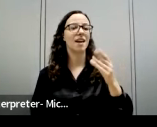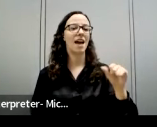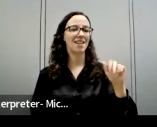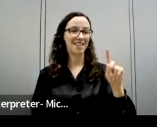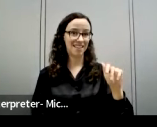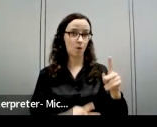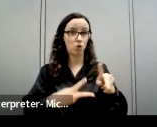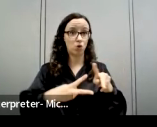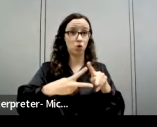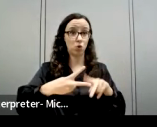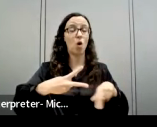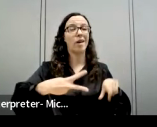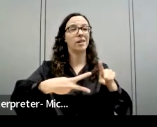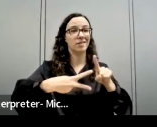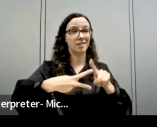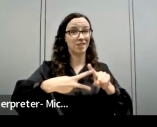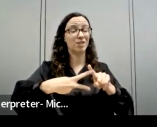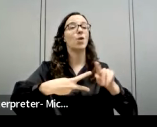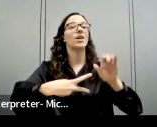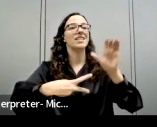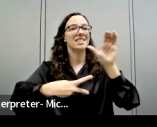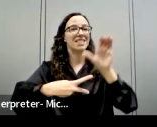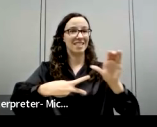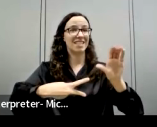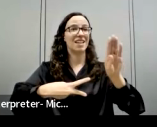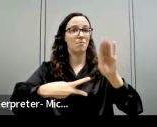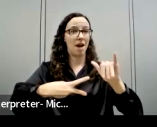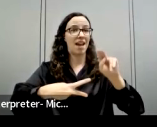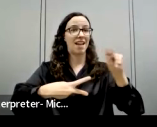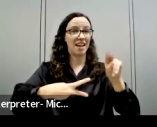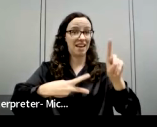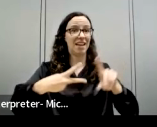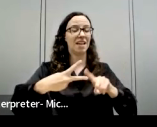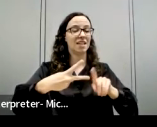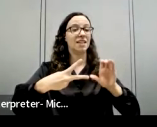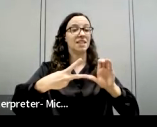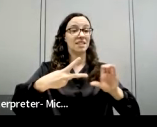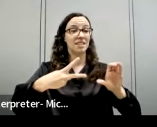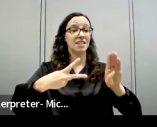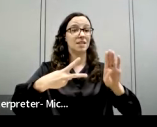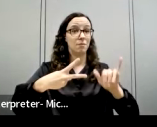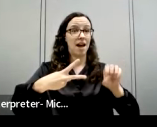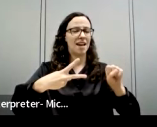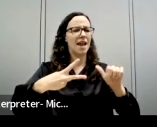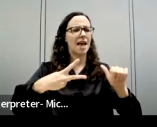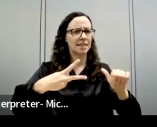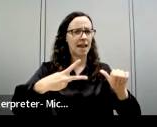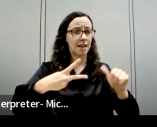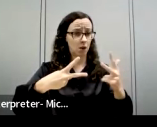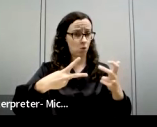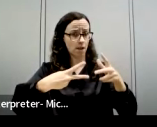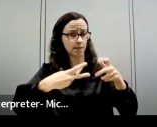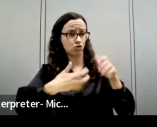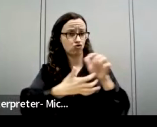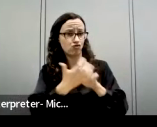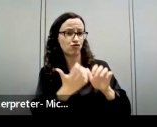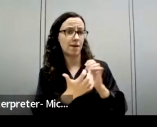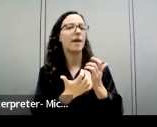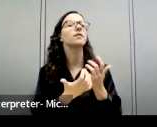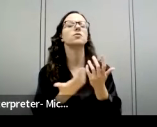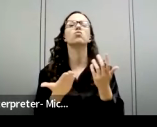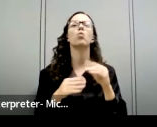CC by ND and the other is licensed CC by SA. What advice would you give to Raphael? And so I'll give